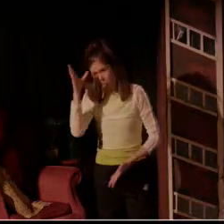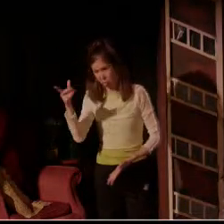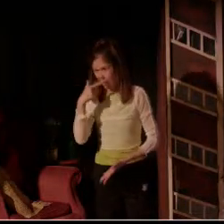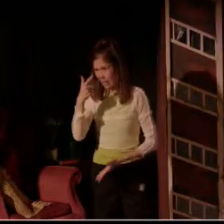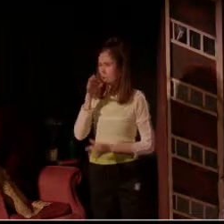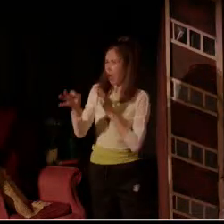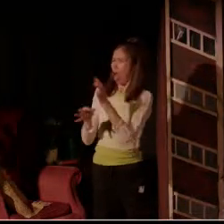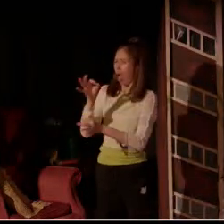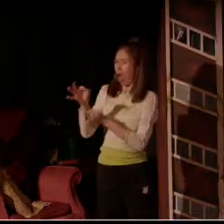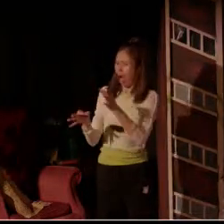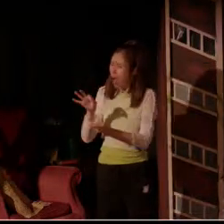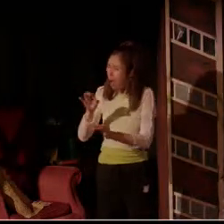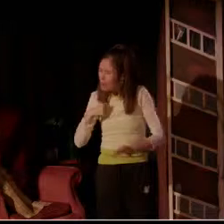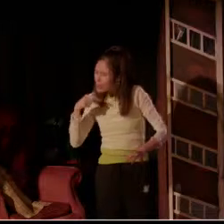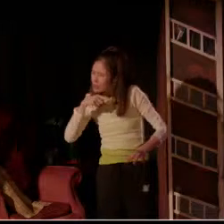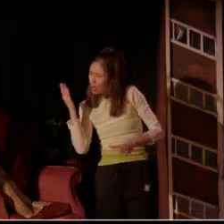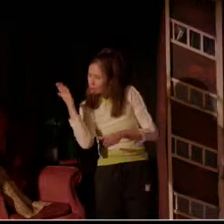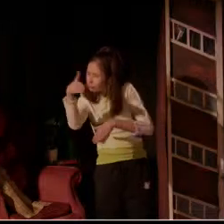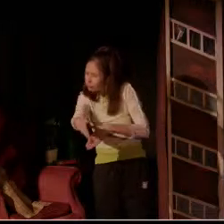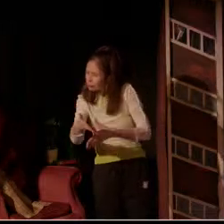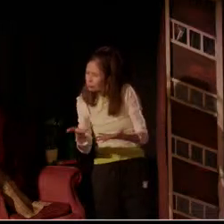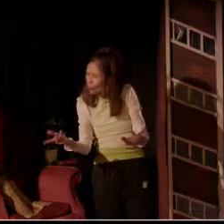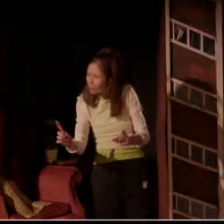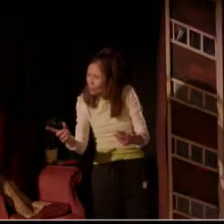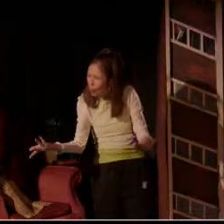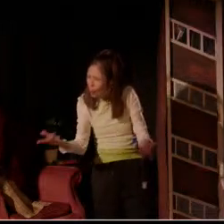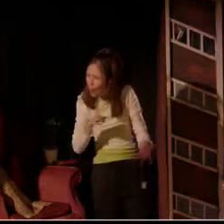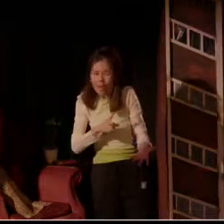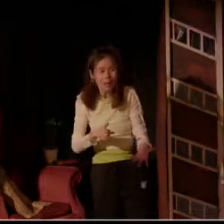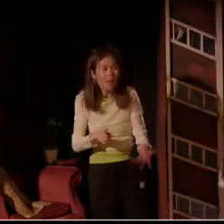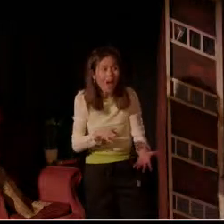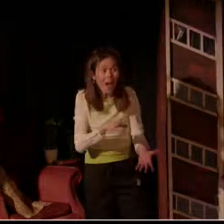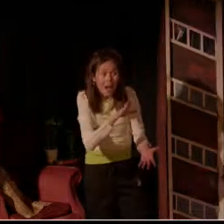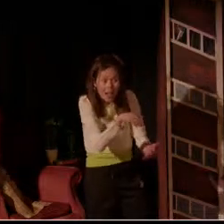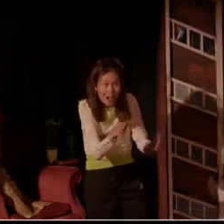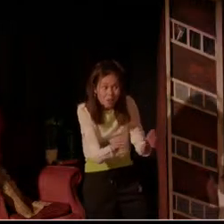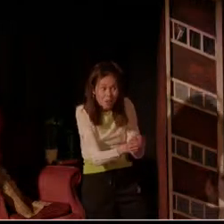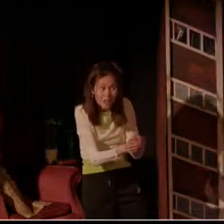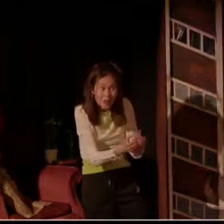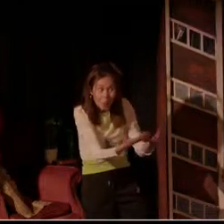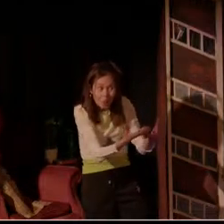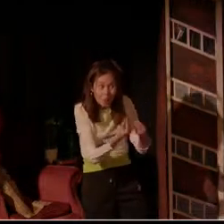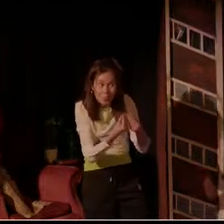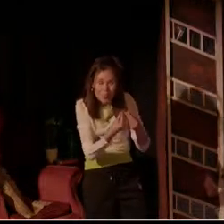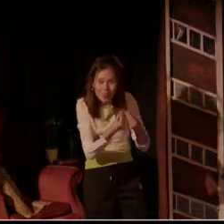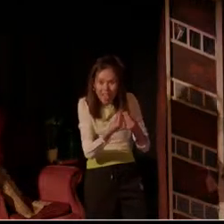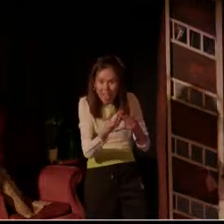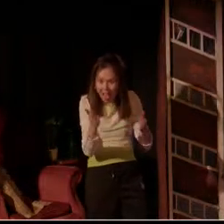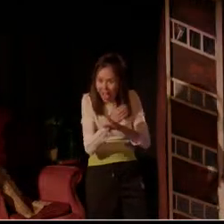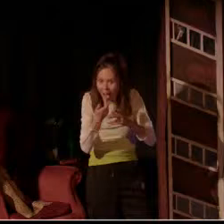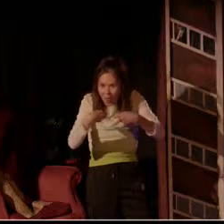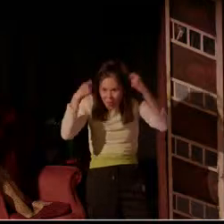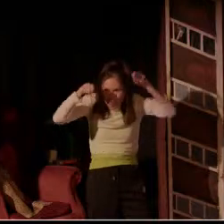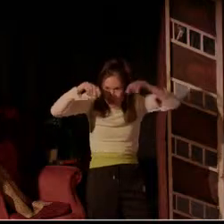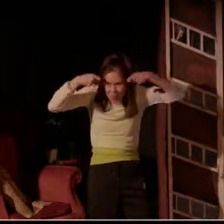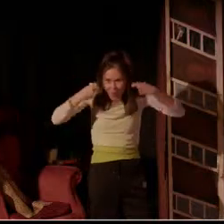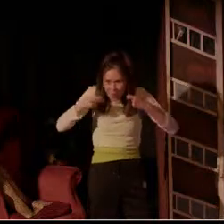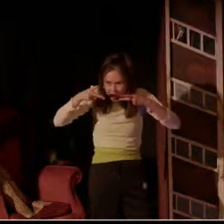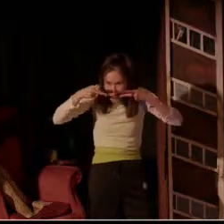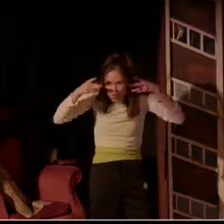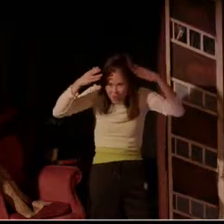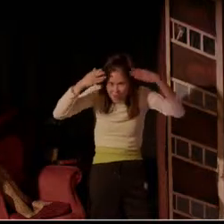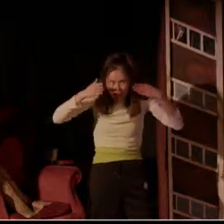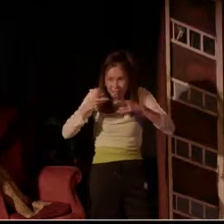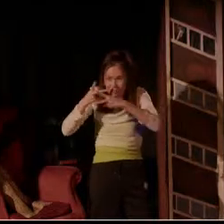visits. I pray you, be my partner in this business, and think no more of